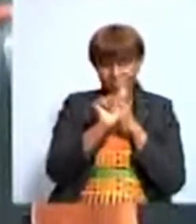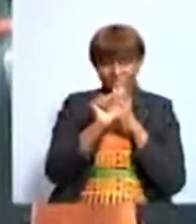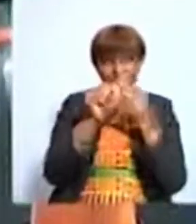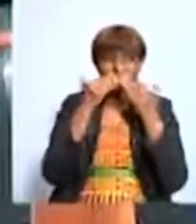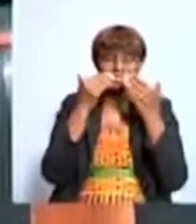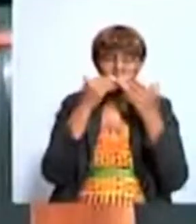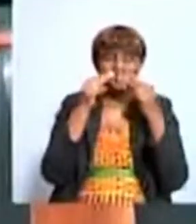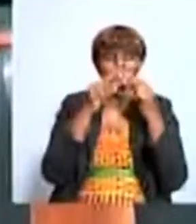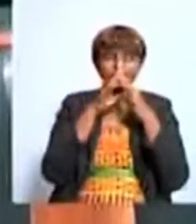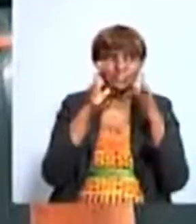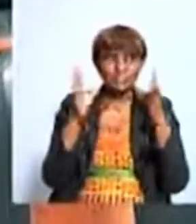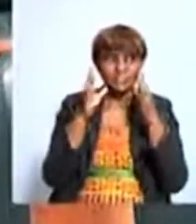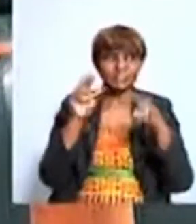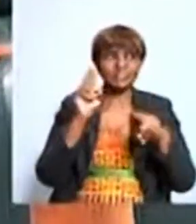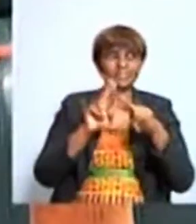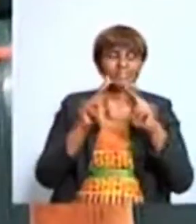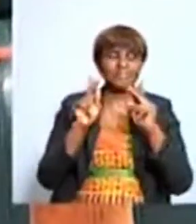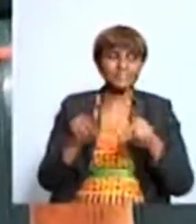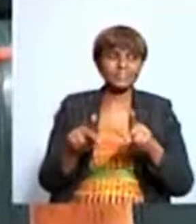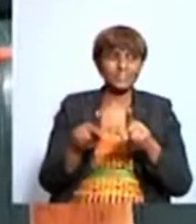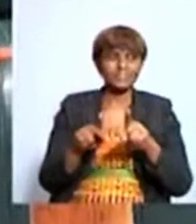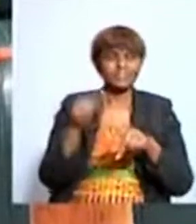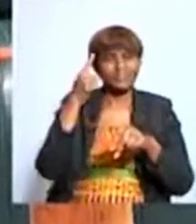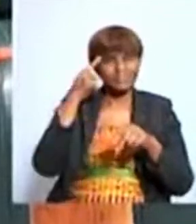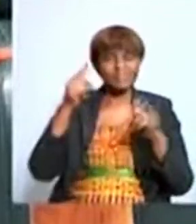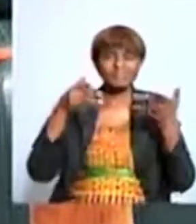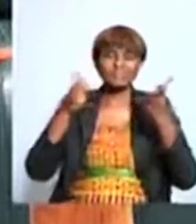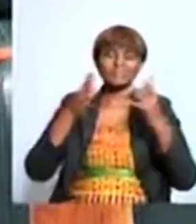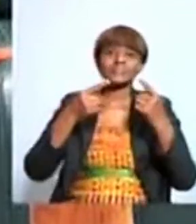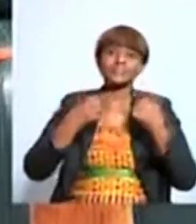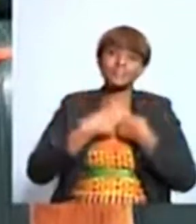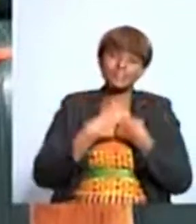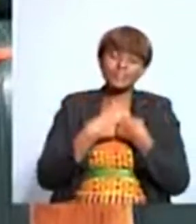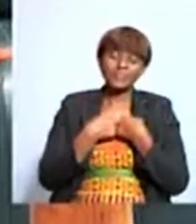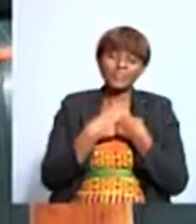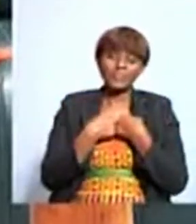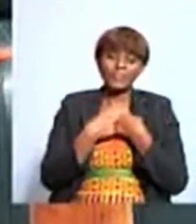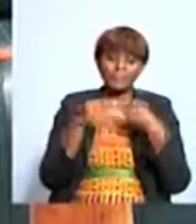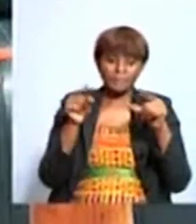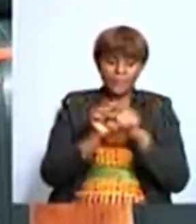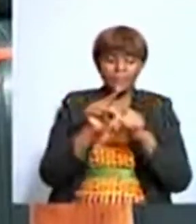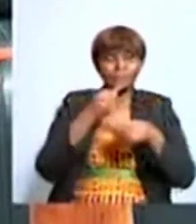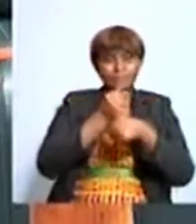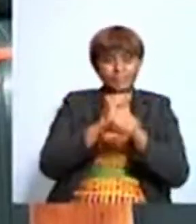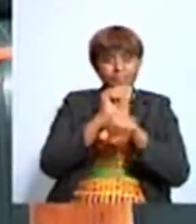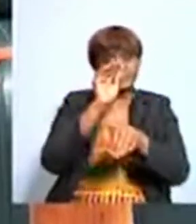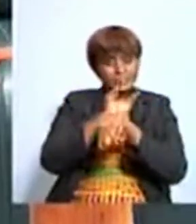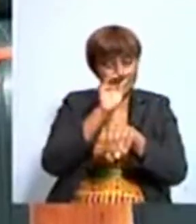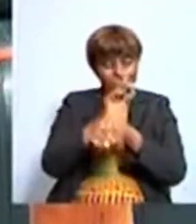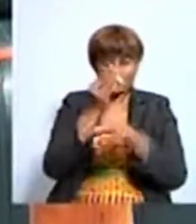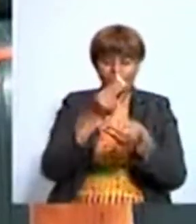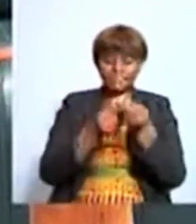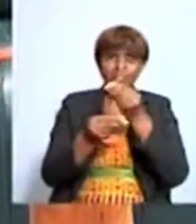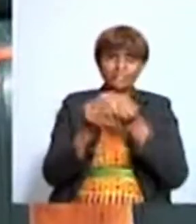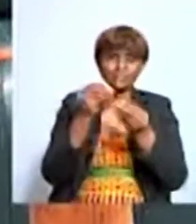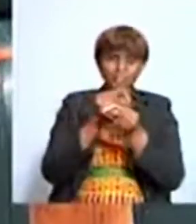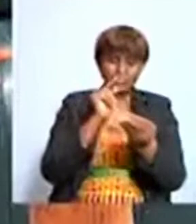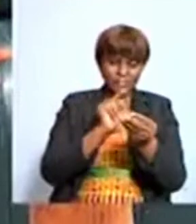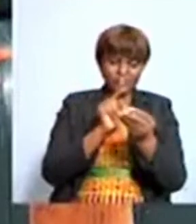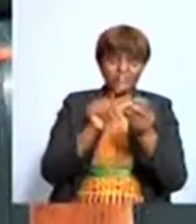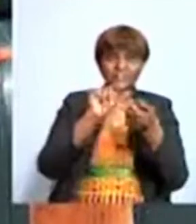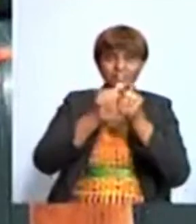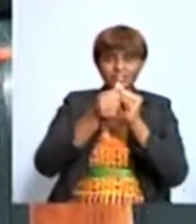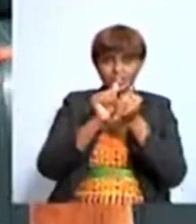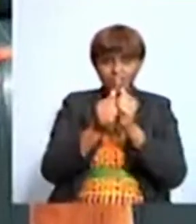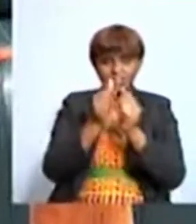Thank you so much, Mr. Chairman, for allowing me to make a contribution on the amendment